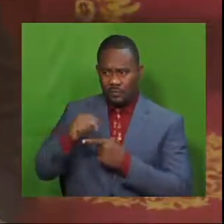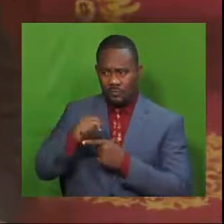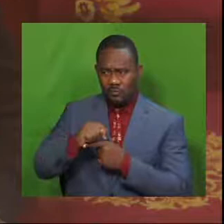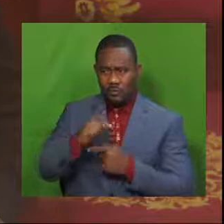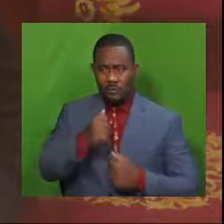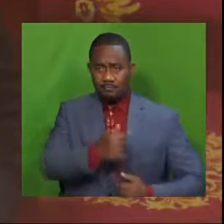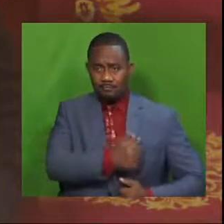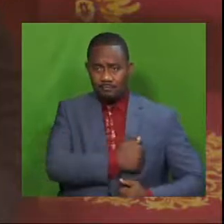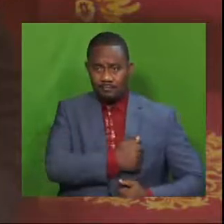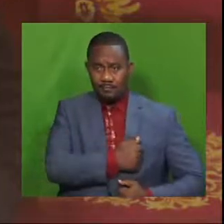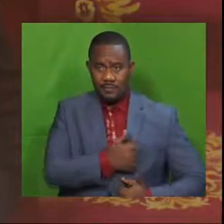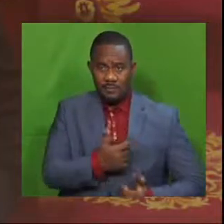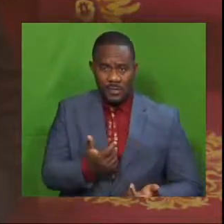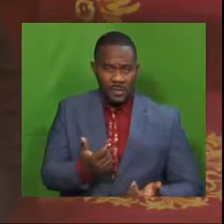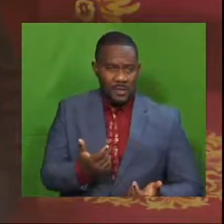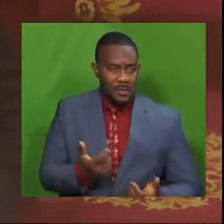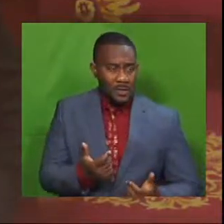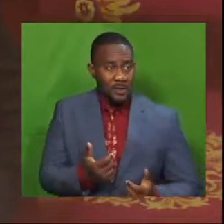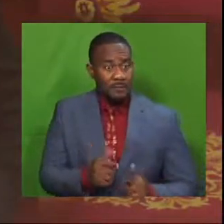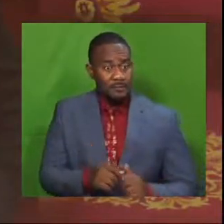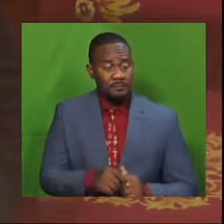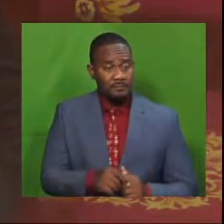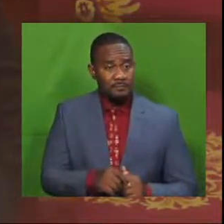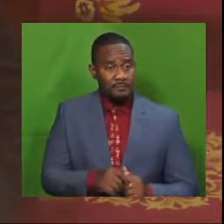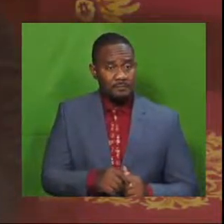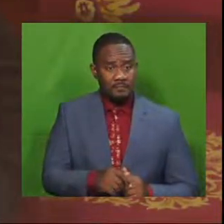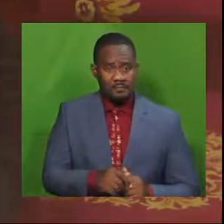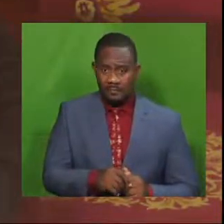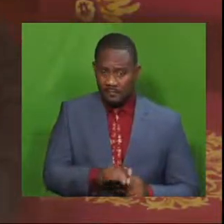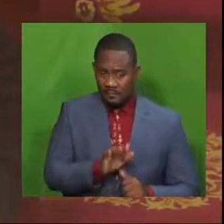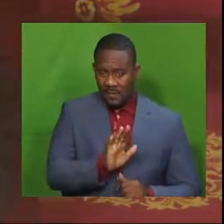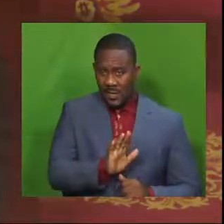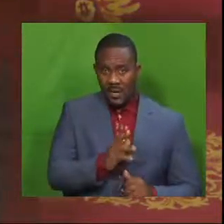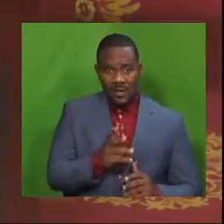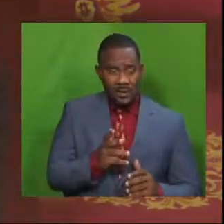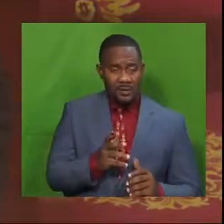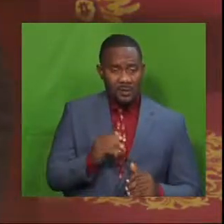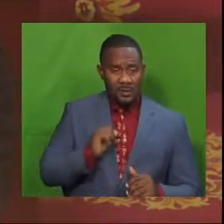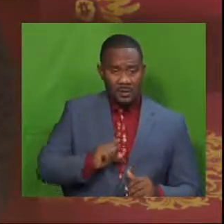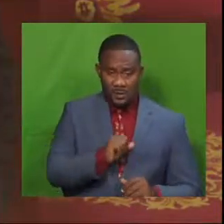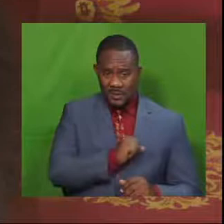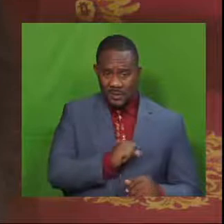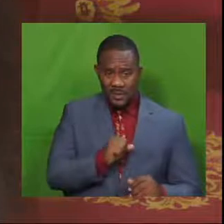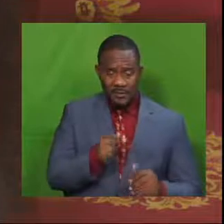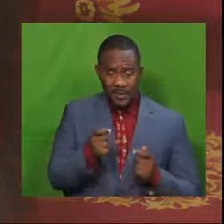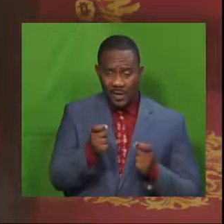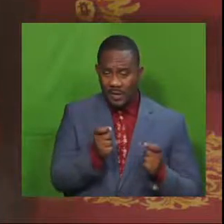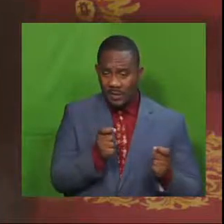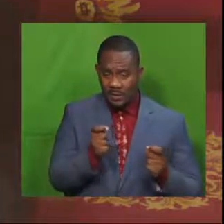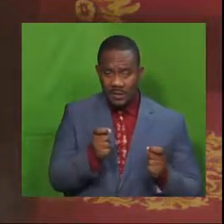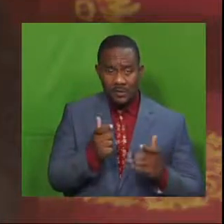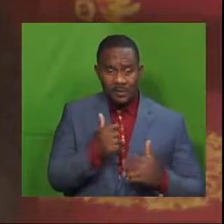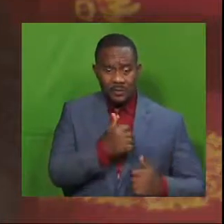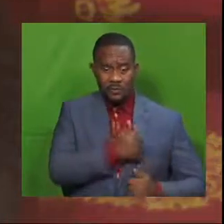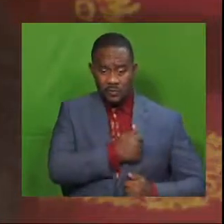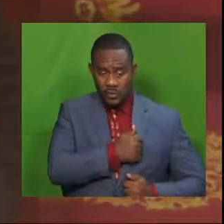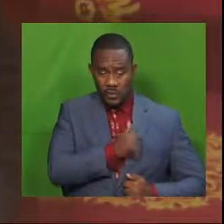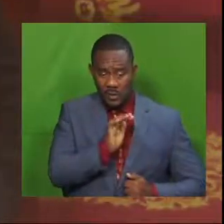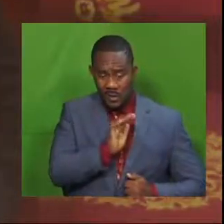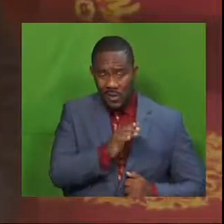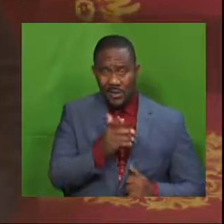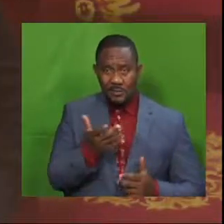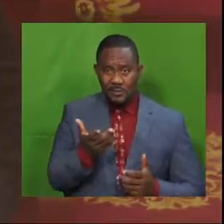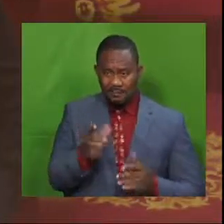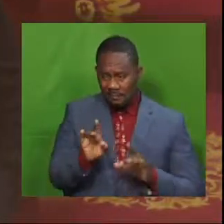the personnel administration of the armed forces at the general headquarters in Bema Camp. The suggestion you have made is